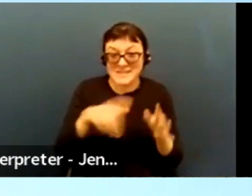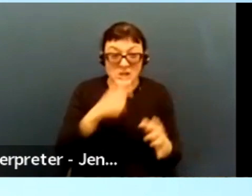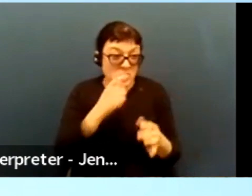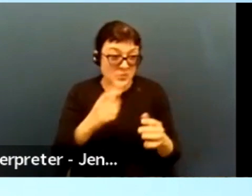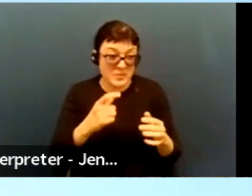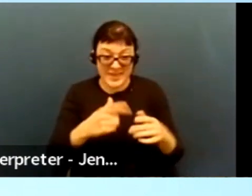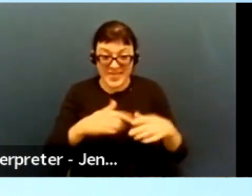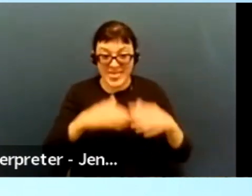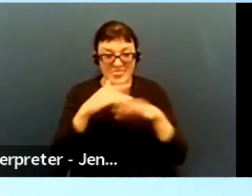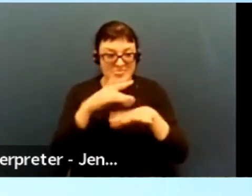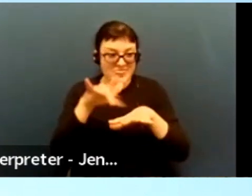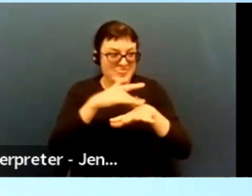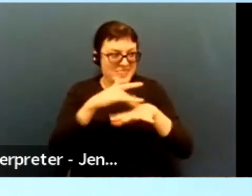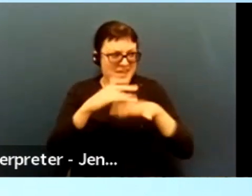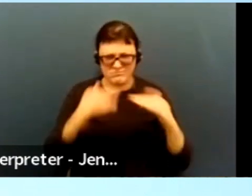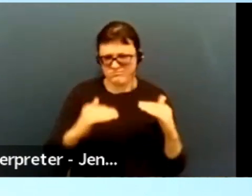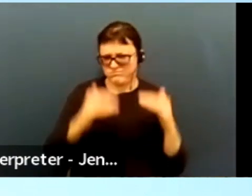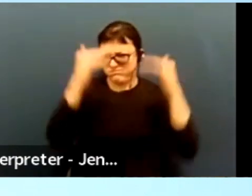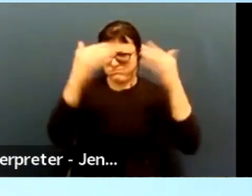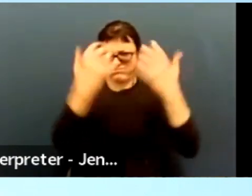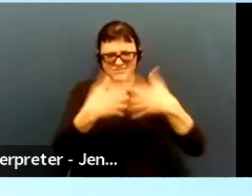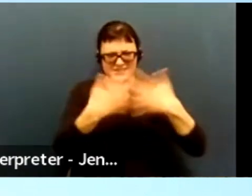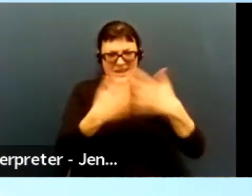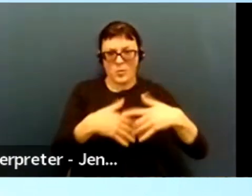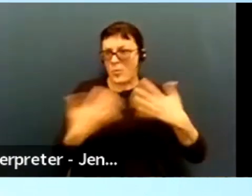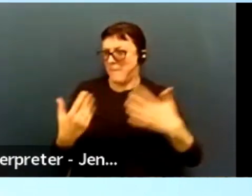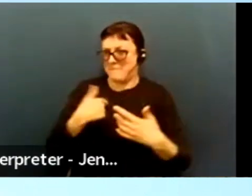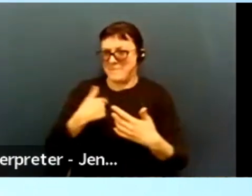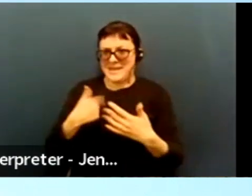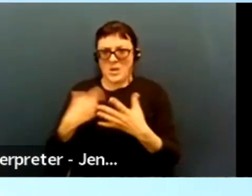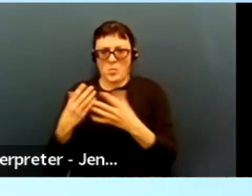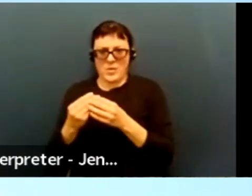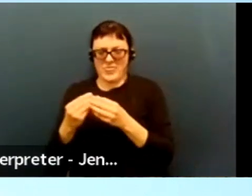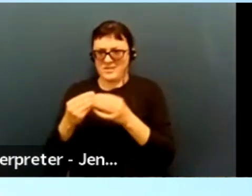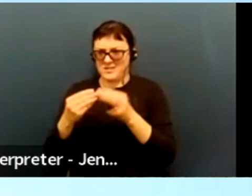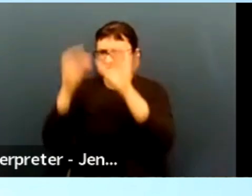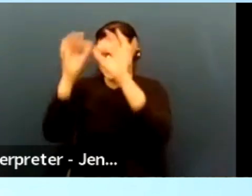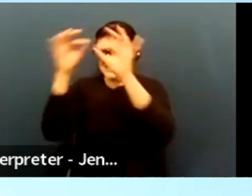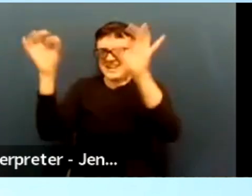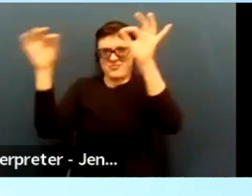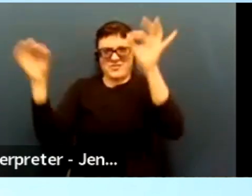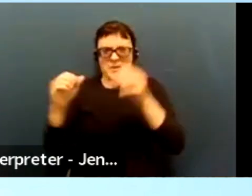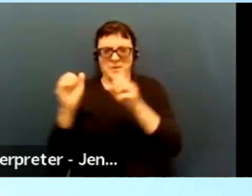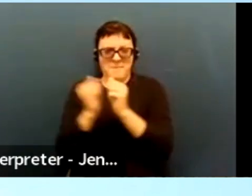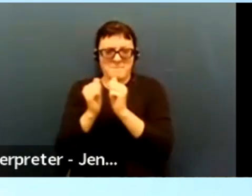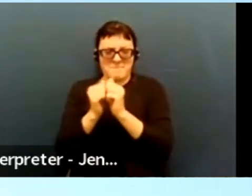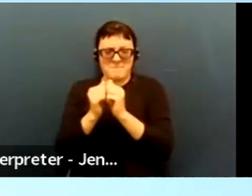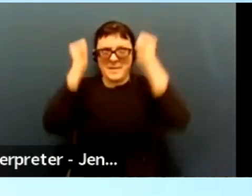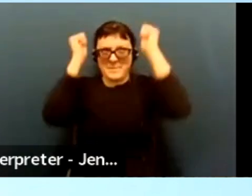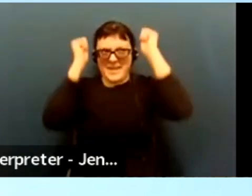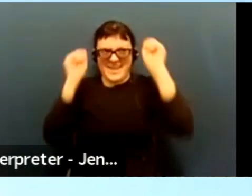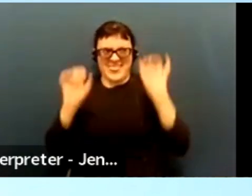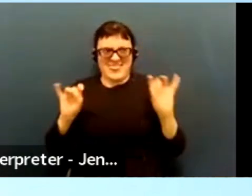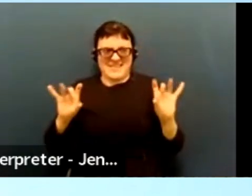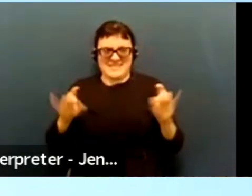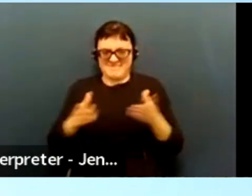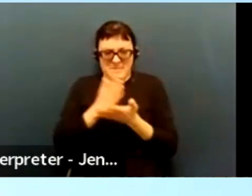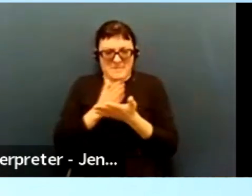it. If you have any questions or that you were too shy or